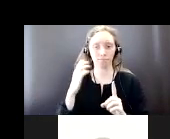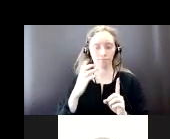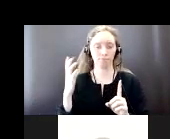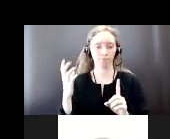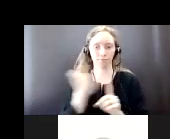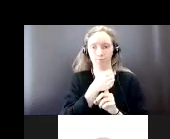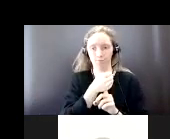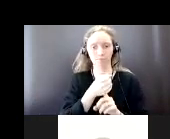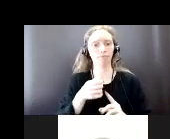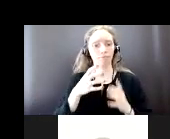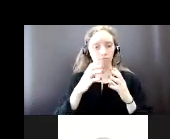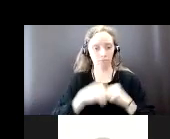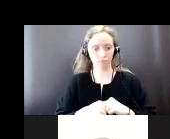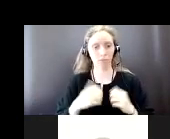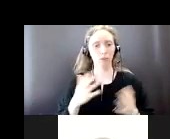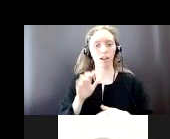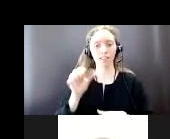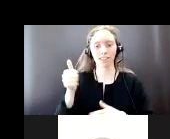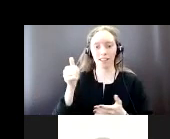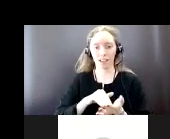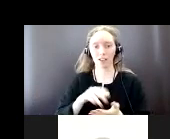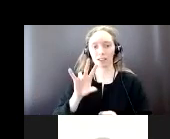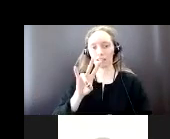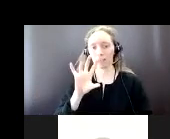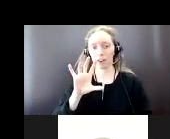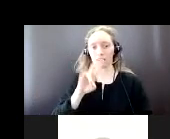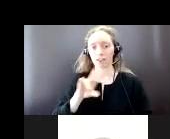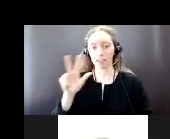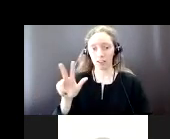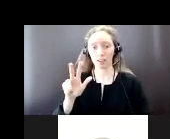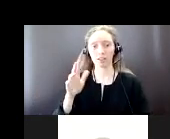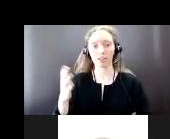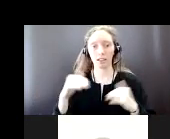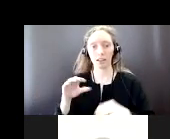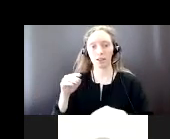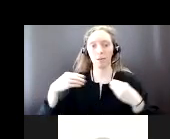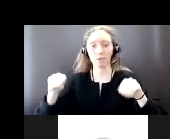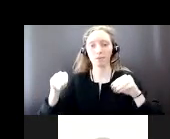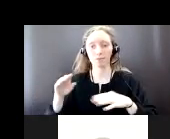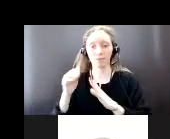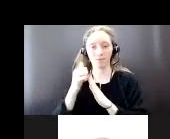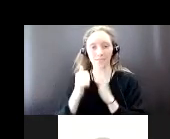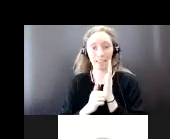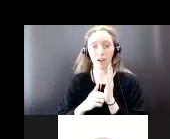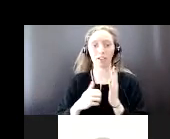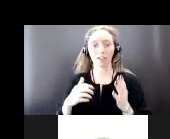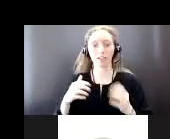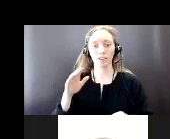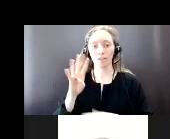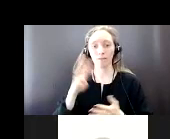4,251 merchant accounts were disrupted, and lastly, 18,356 bank accounts were shut